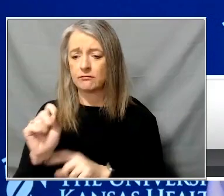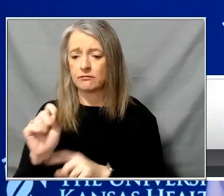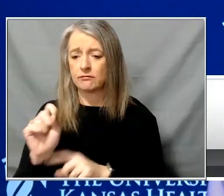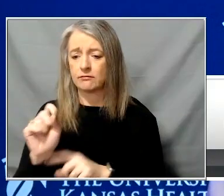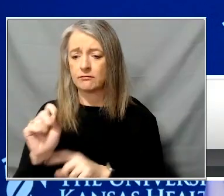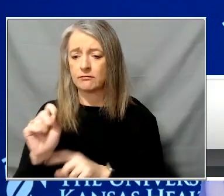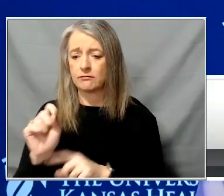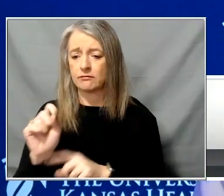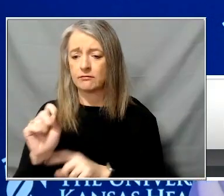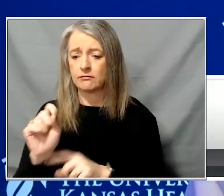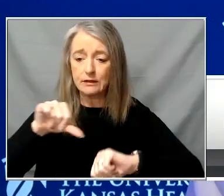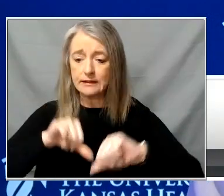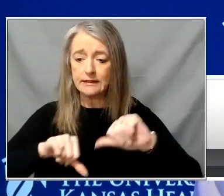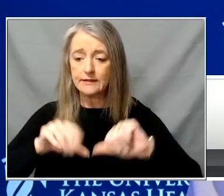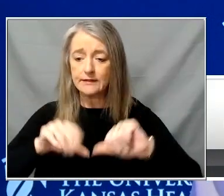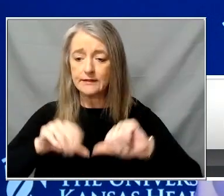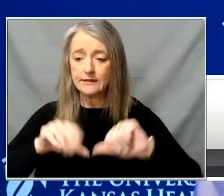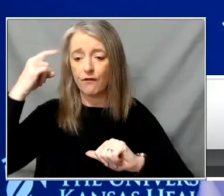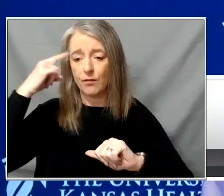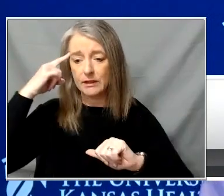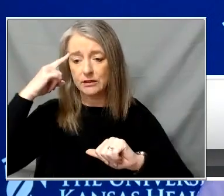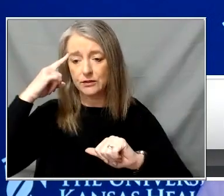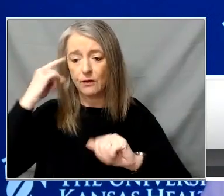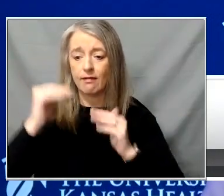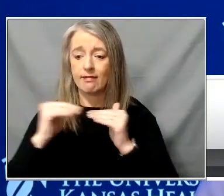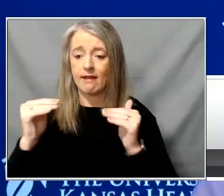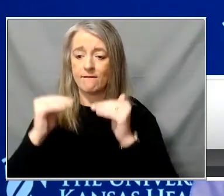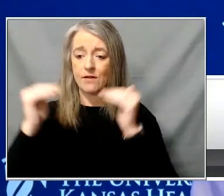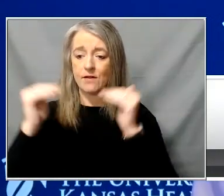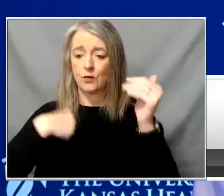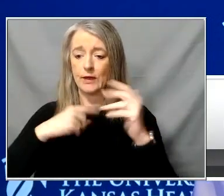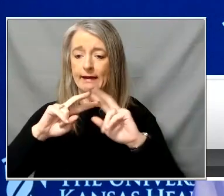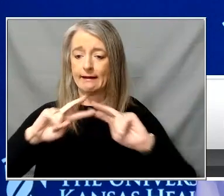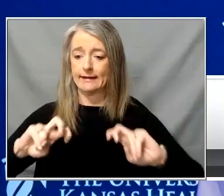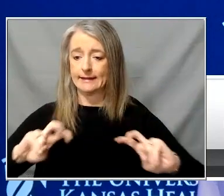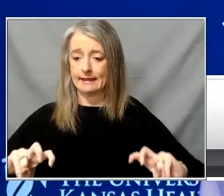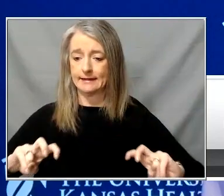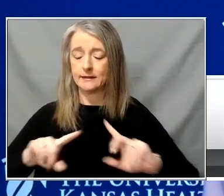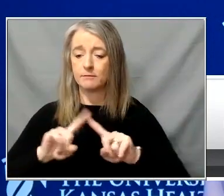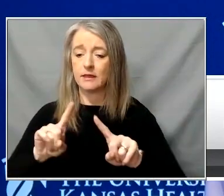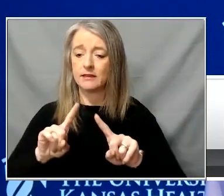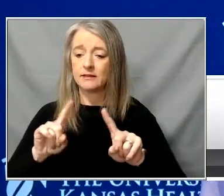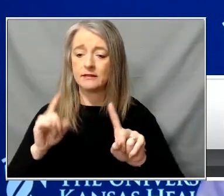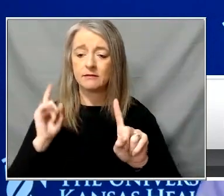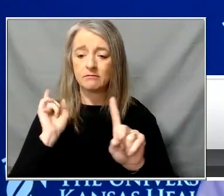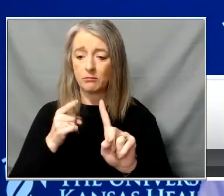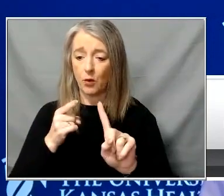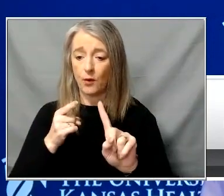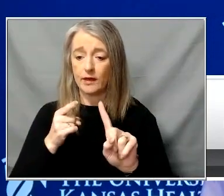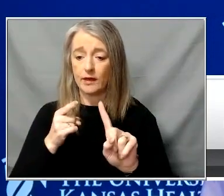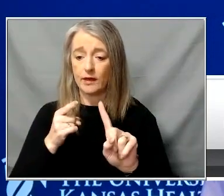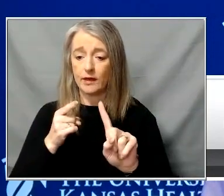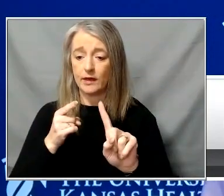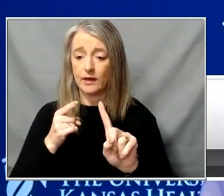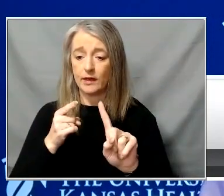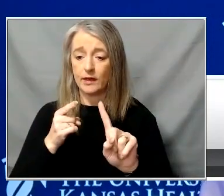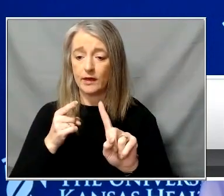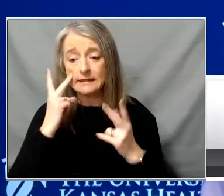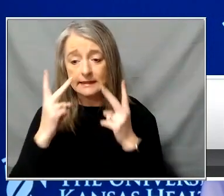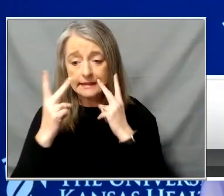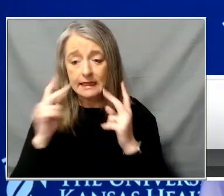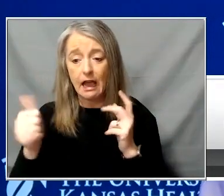been handled a little bit better in other countries where we knew that it was endemic and it was causing a lot of disease? For sure. So there are a lot of